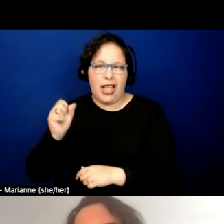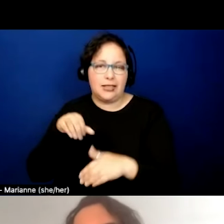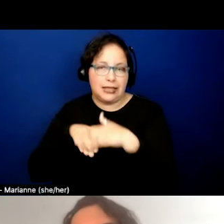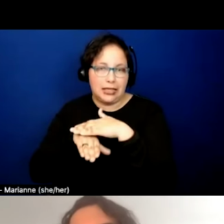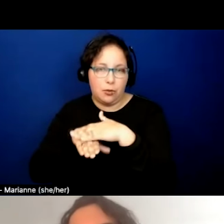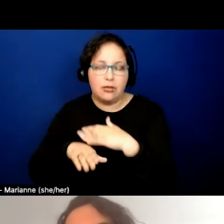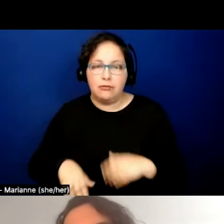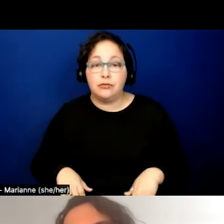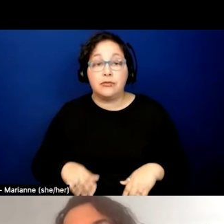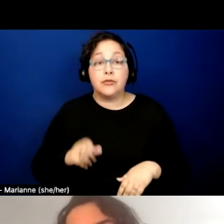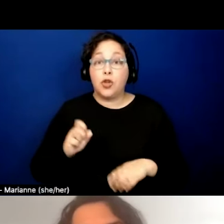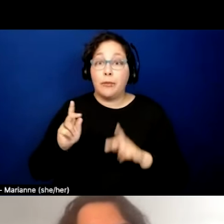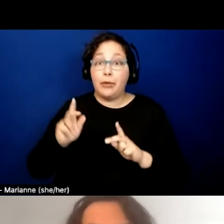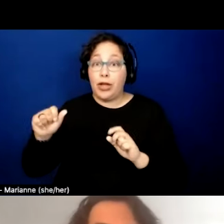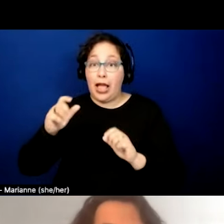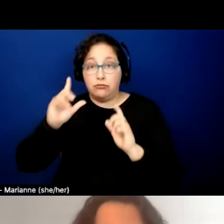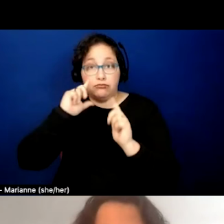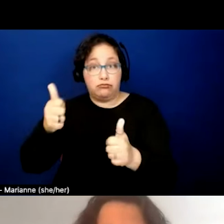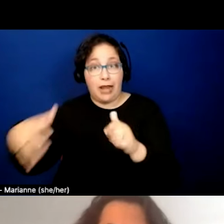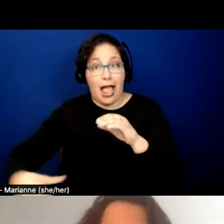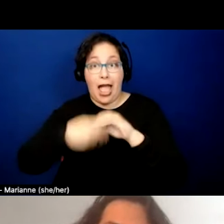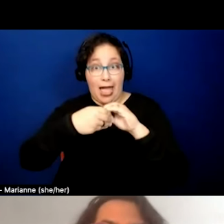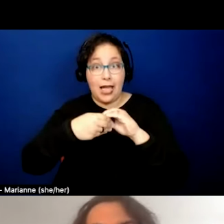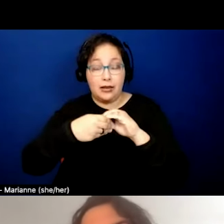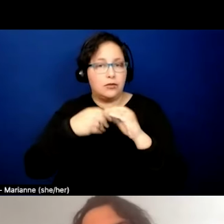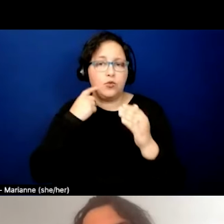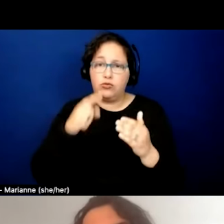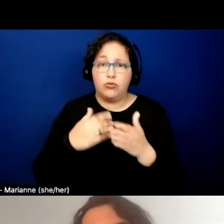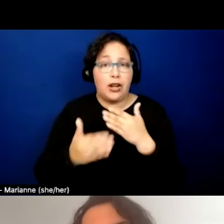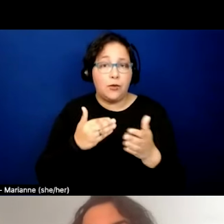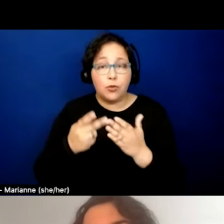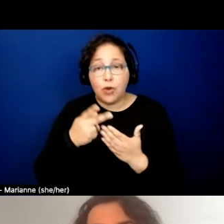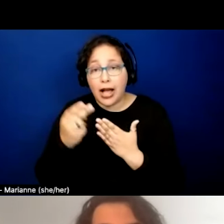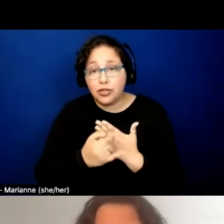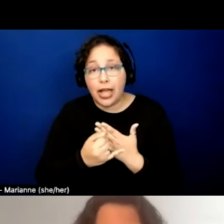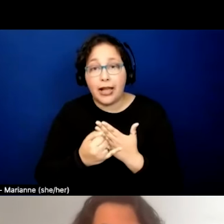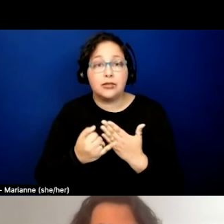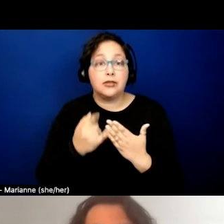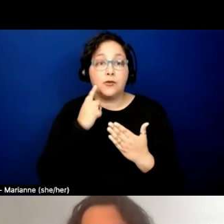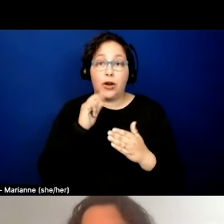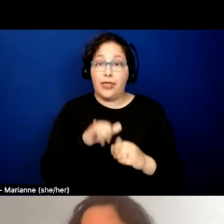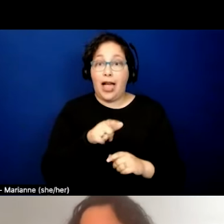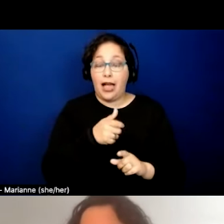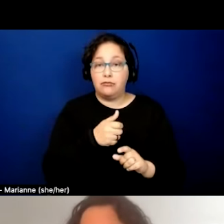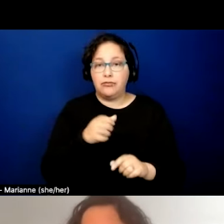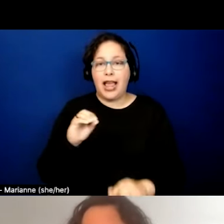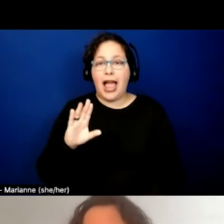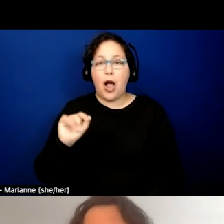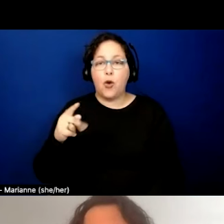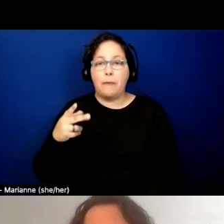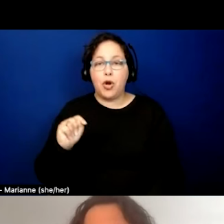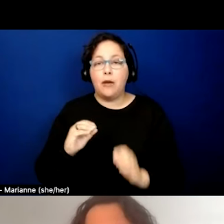people could add into the HTML of any p5.js project to make the outputs a little bit accessible. This add-on